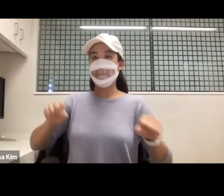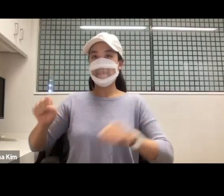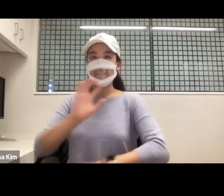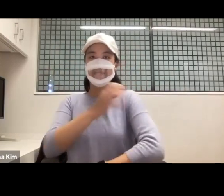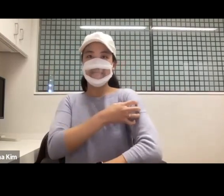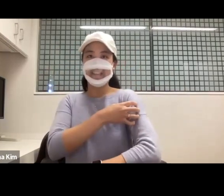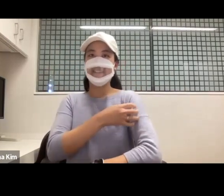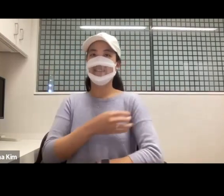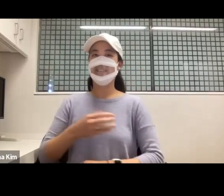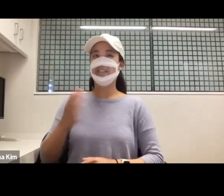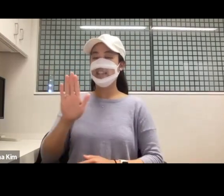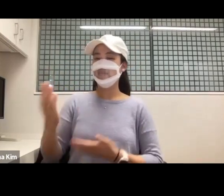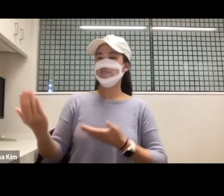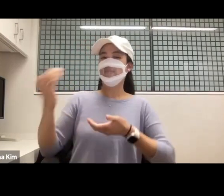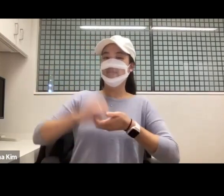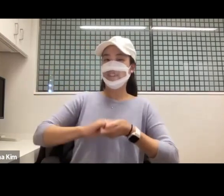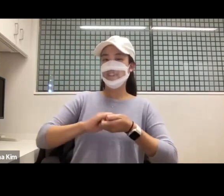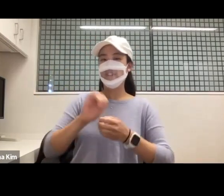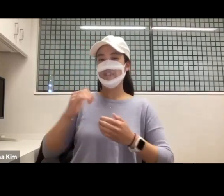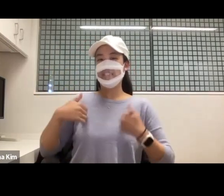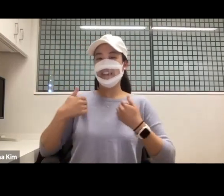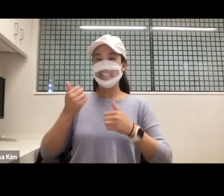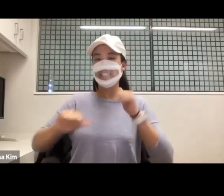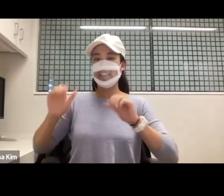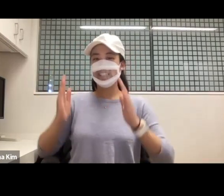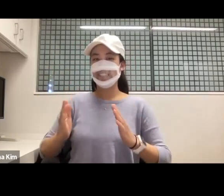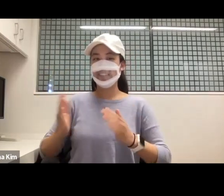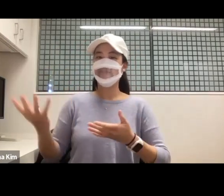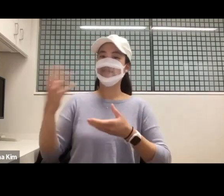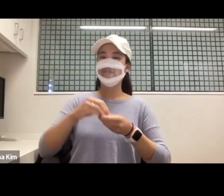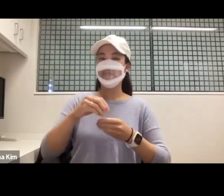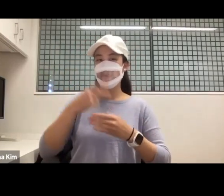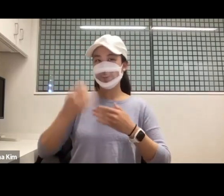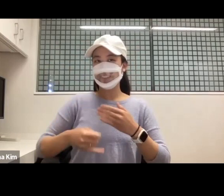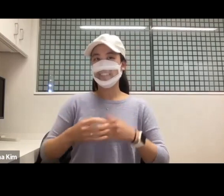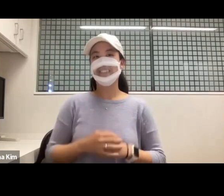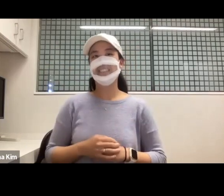and elevates the adolescents themselves as junior scientists in her research.